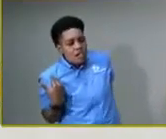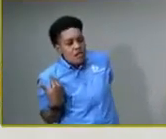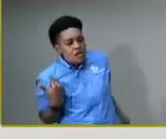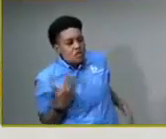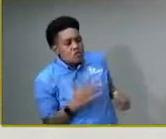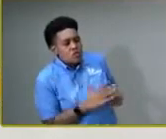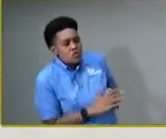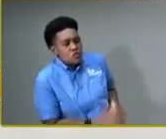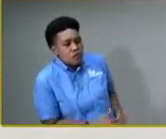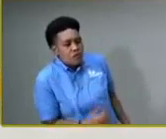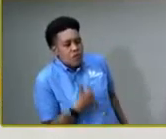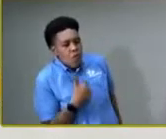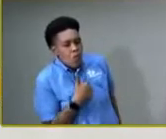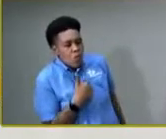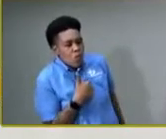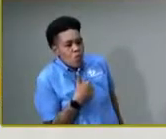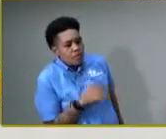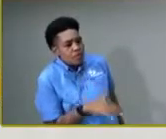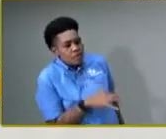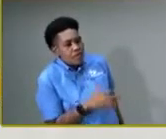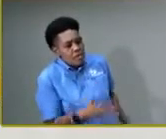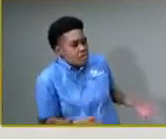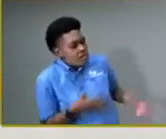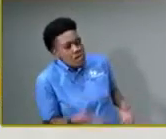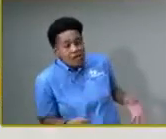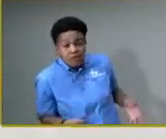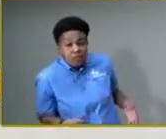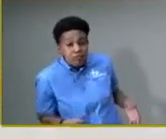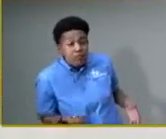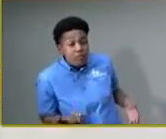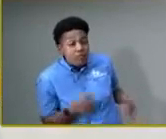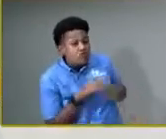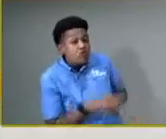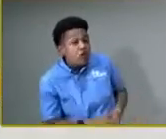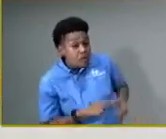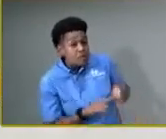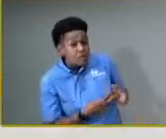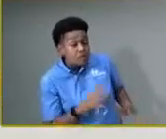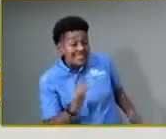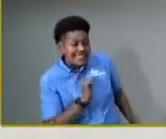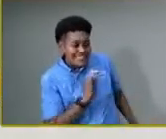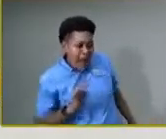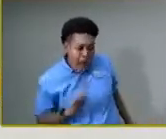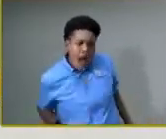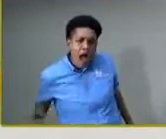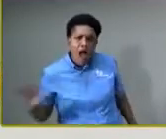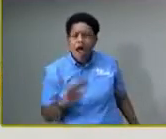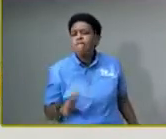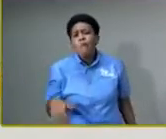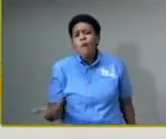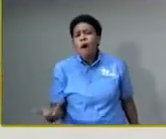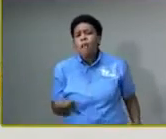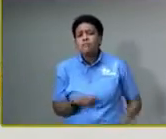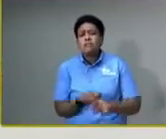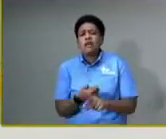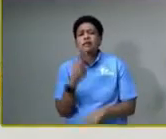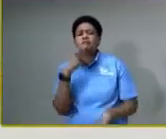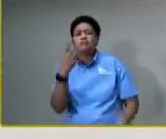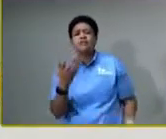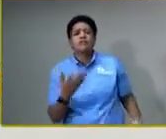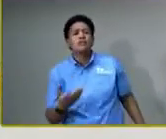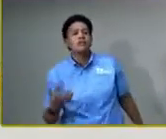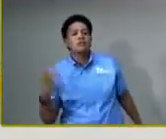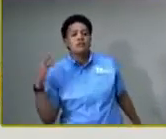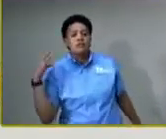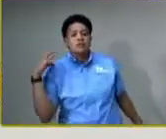cannot overemphasize that. And what that stress means is that our personnel are carrying